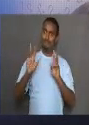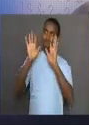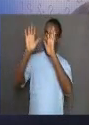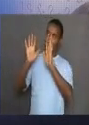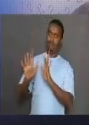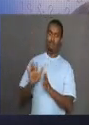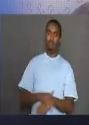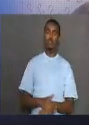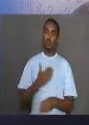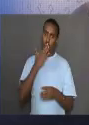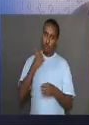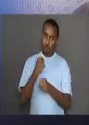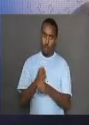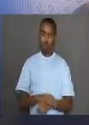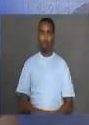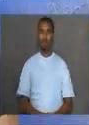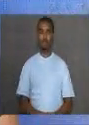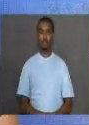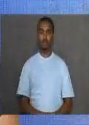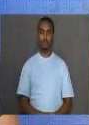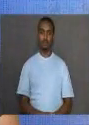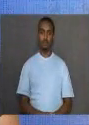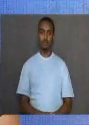observant. Good job.